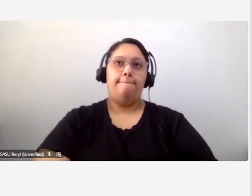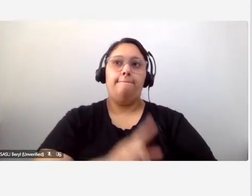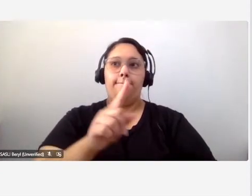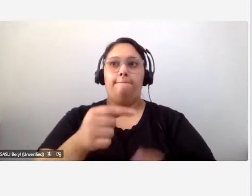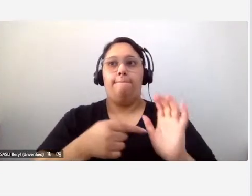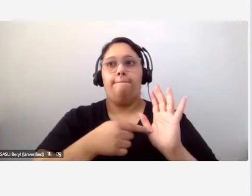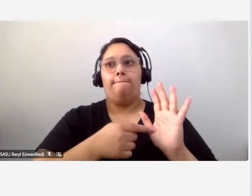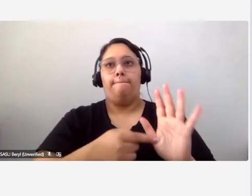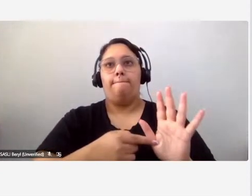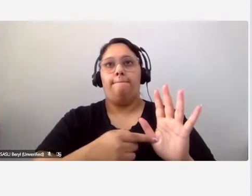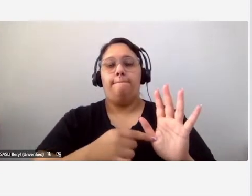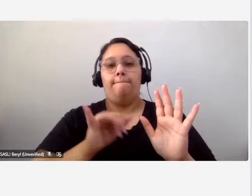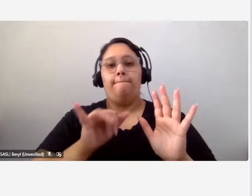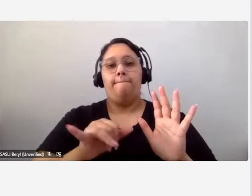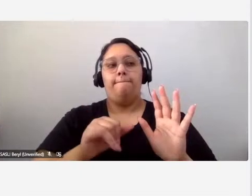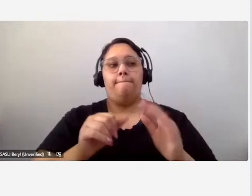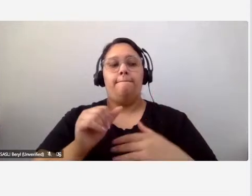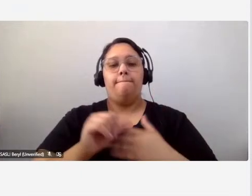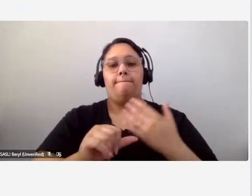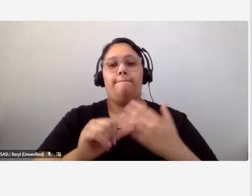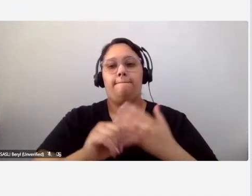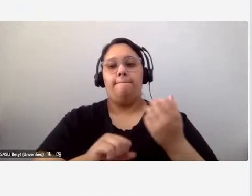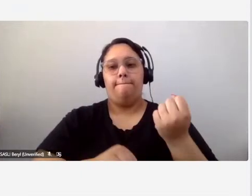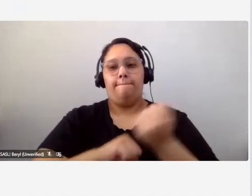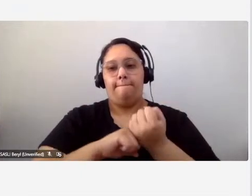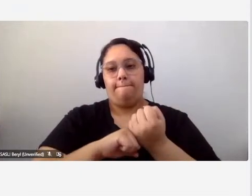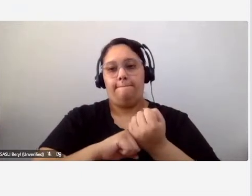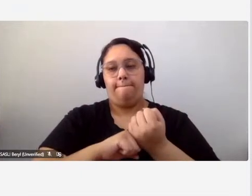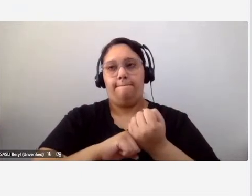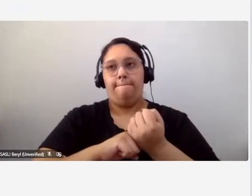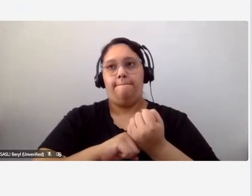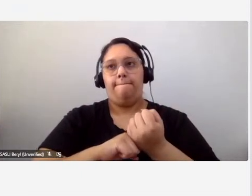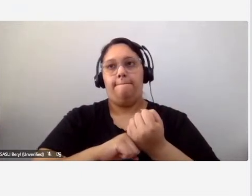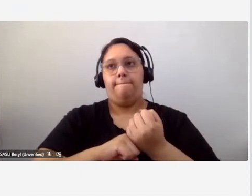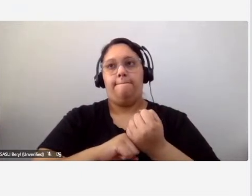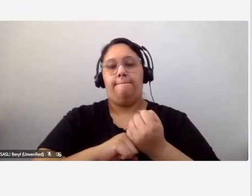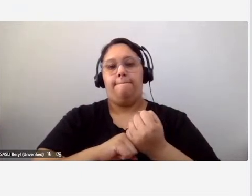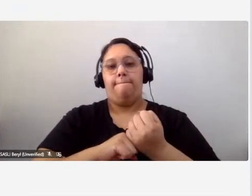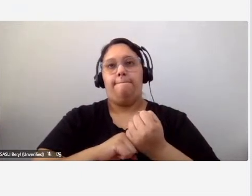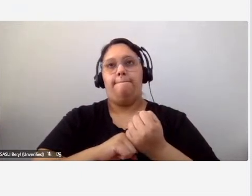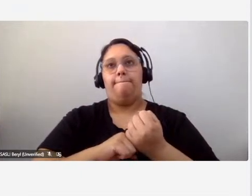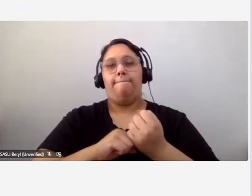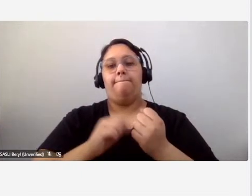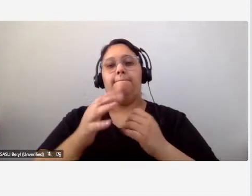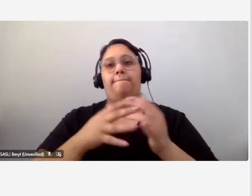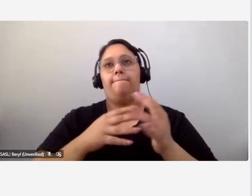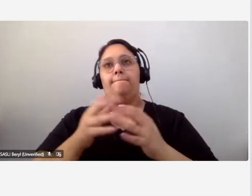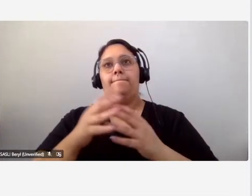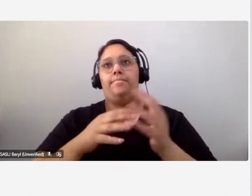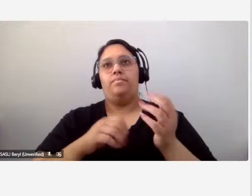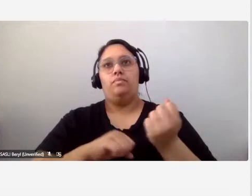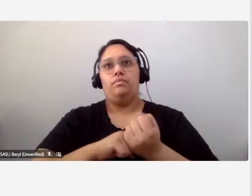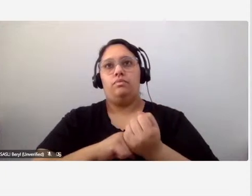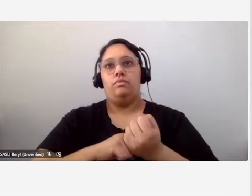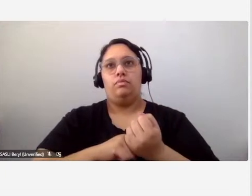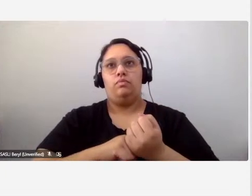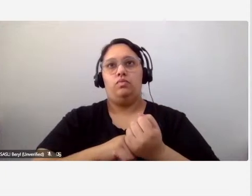highlighted monetary support. Is that the only support which was